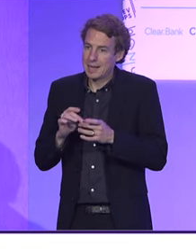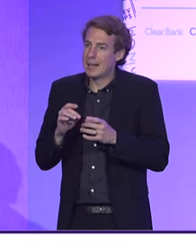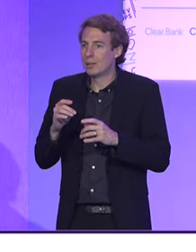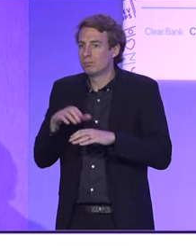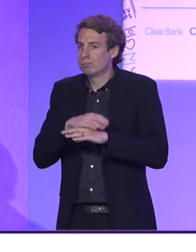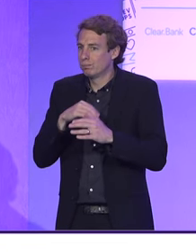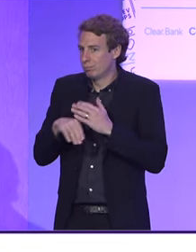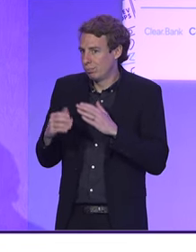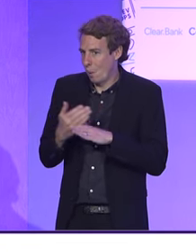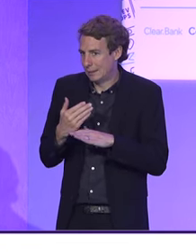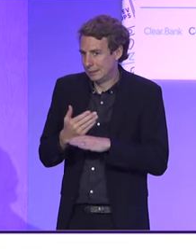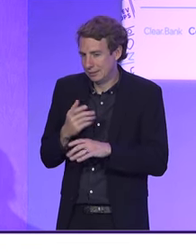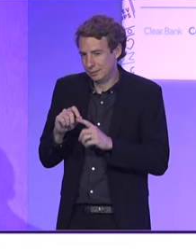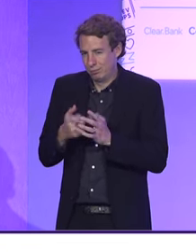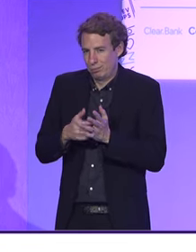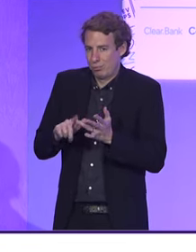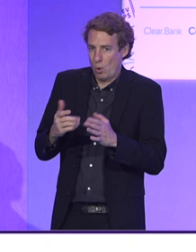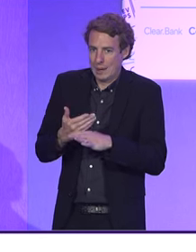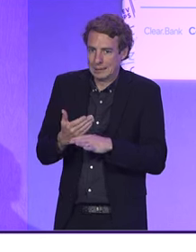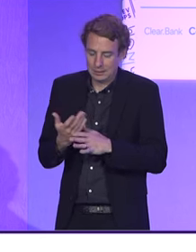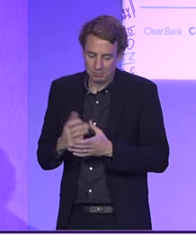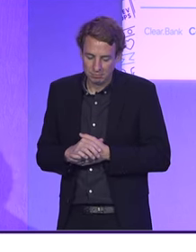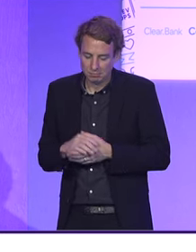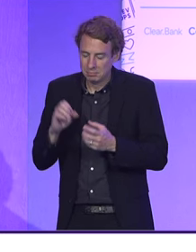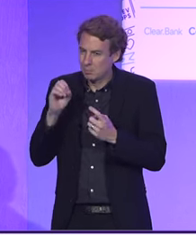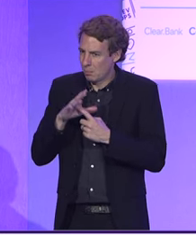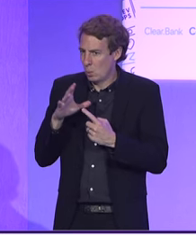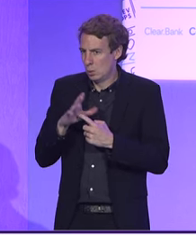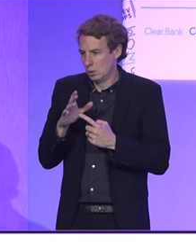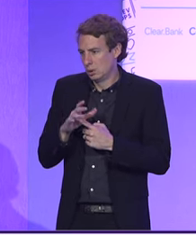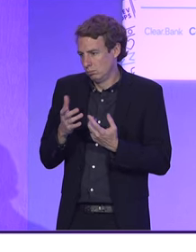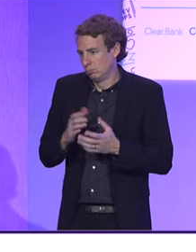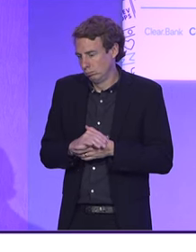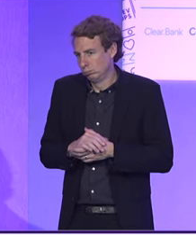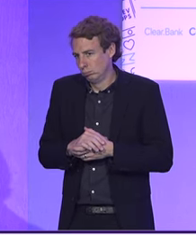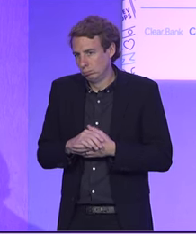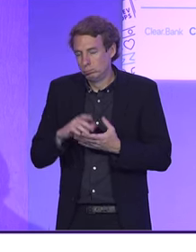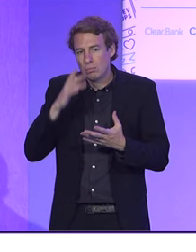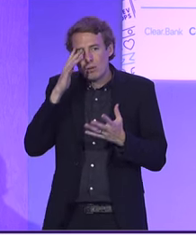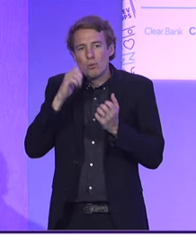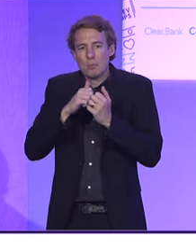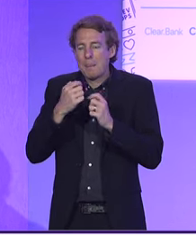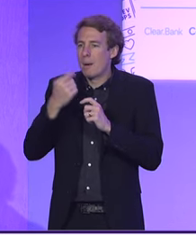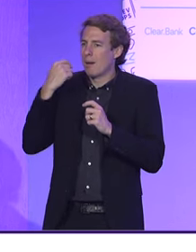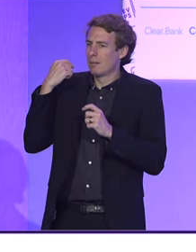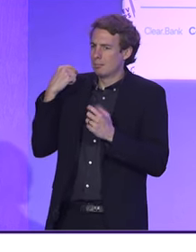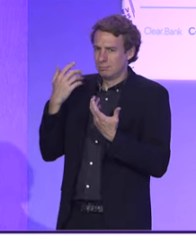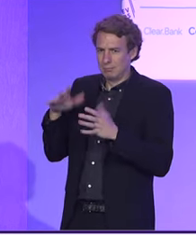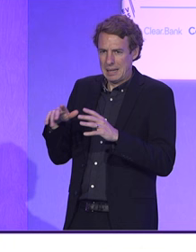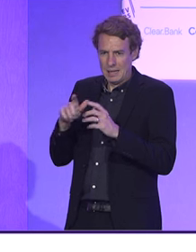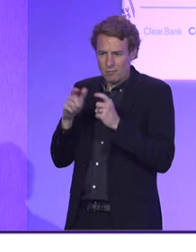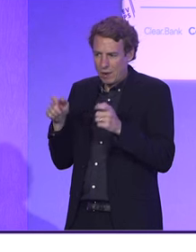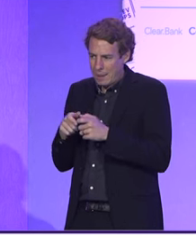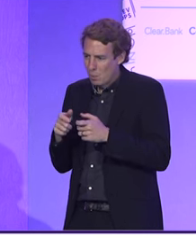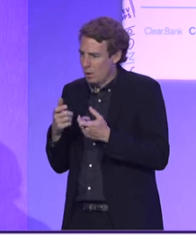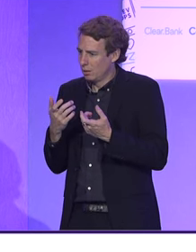productive, okay? I think it's very important. I remember when I was part of the well-architected framework in Amazon, and